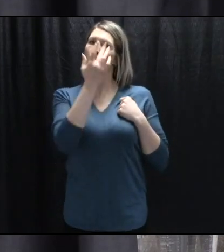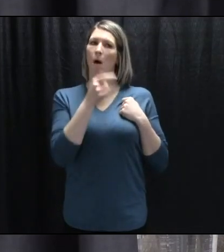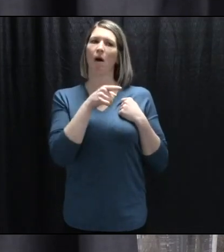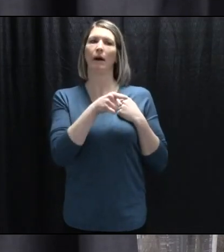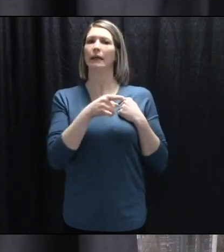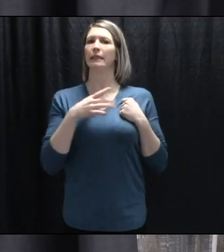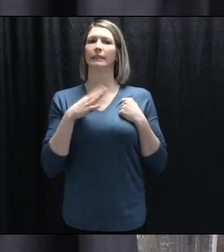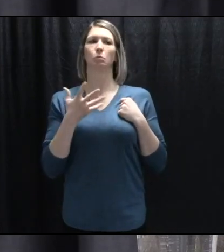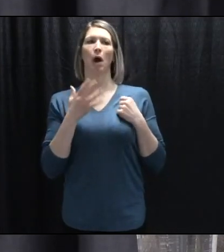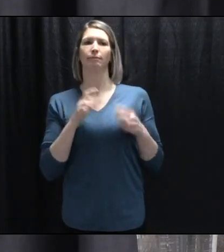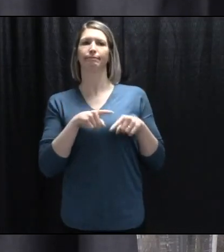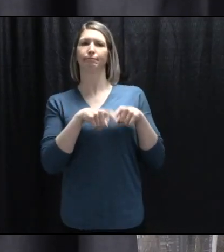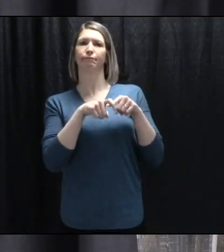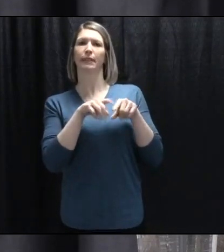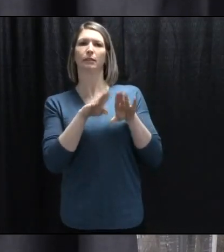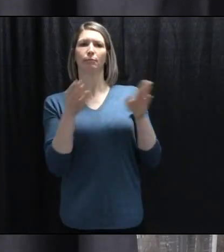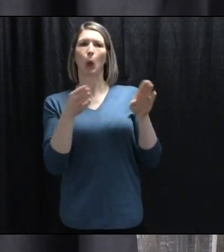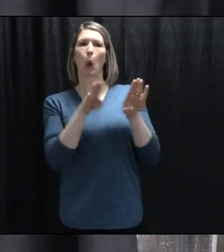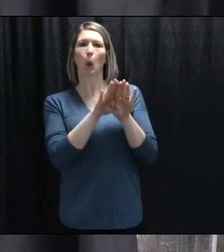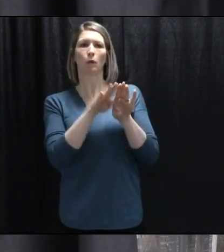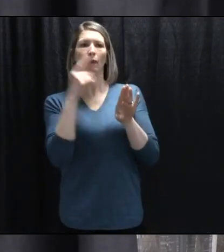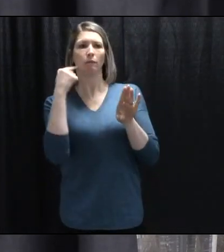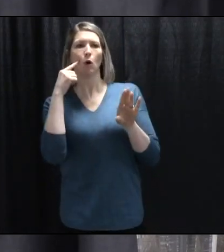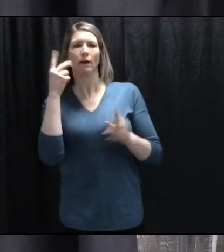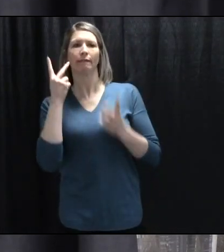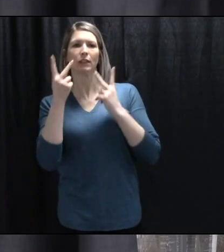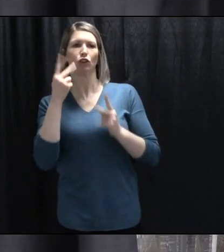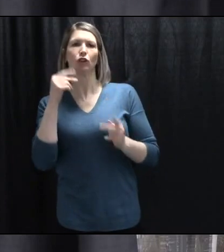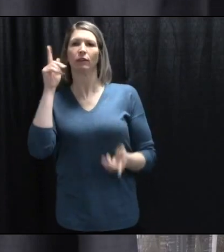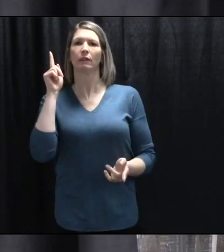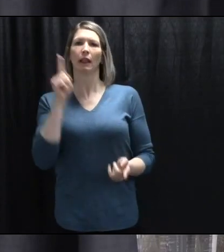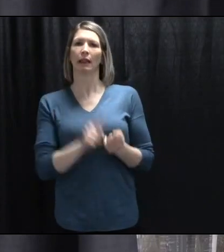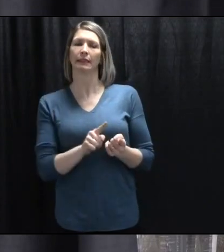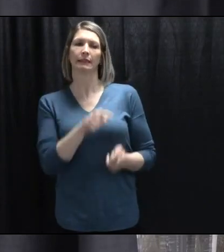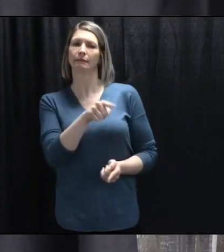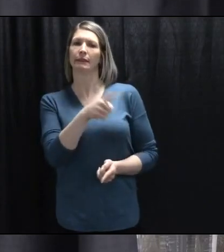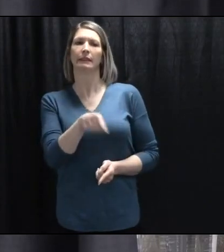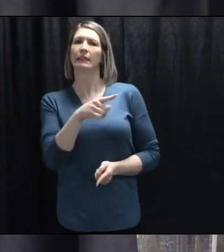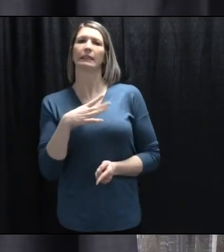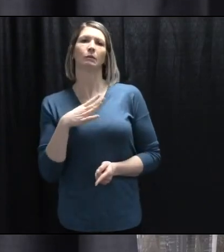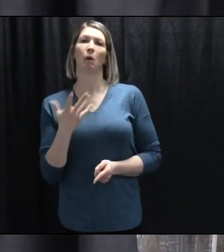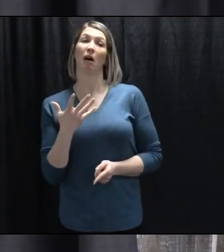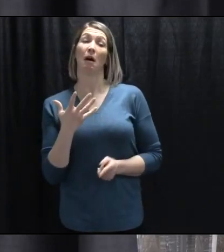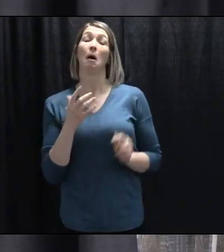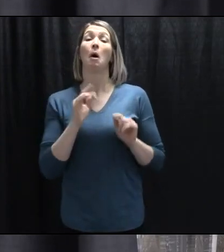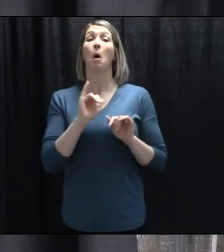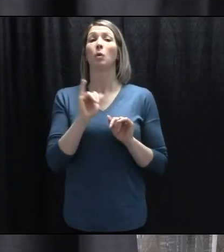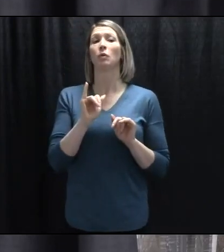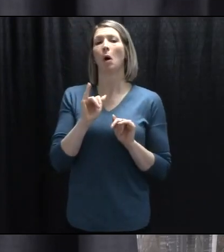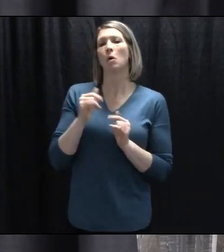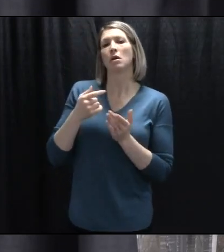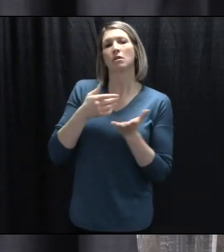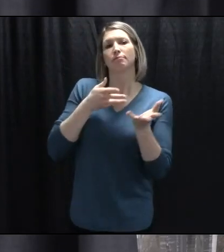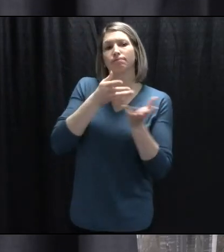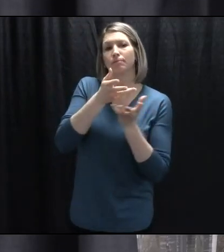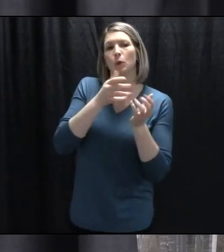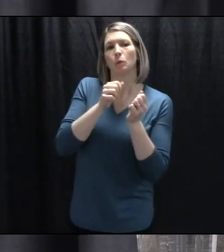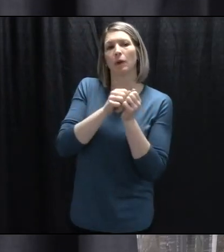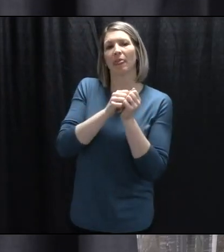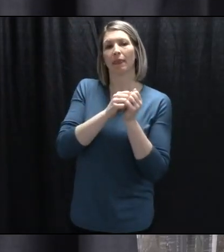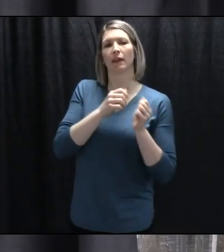from a timing point of view, it is possible that individual may have been exposed from contact with a